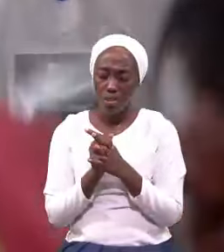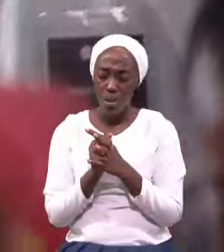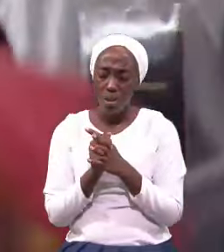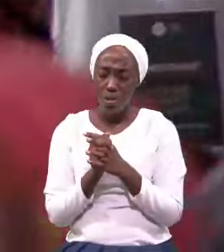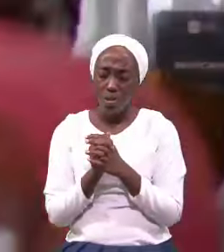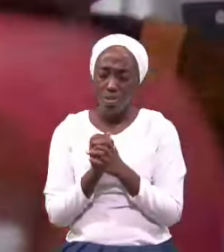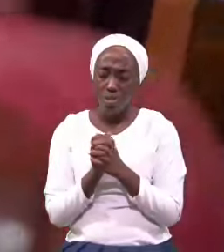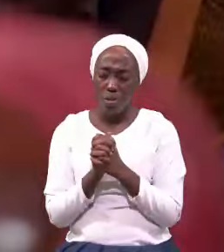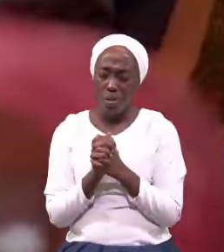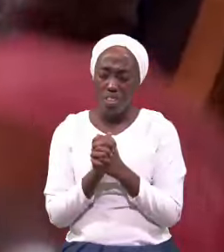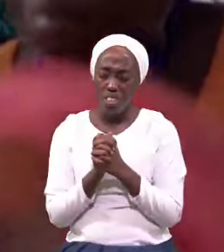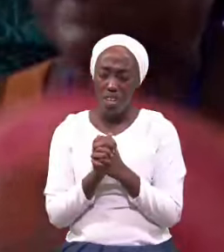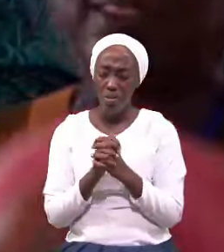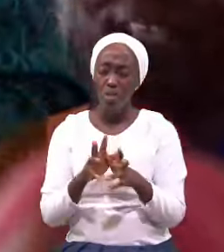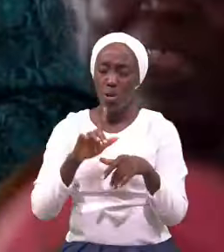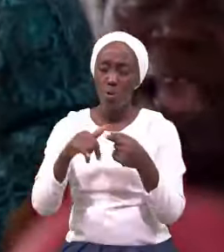Go and labor.